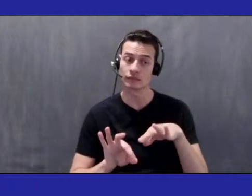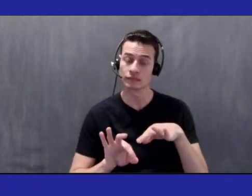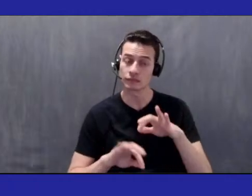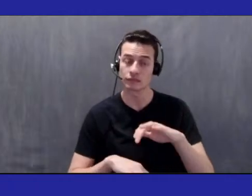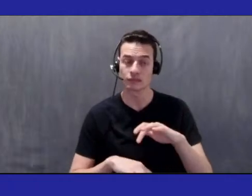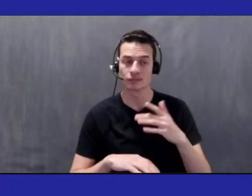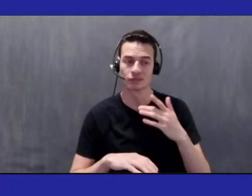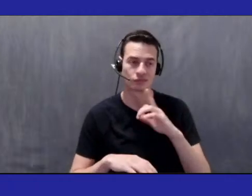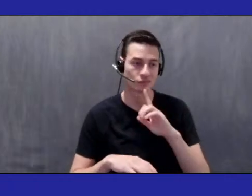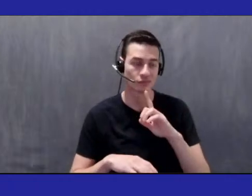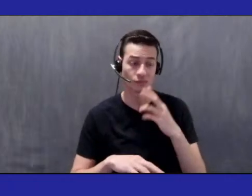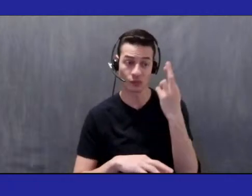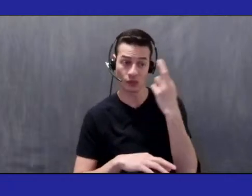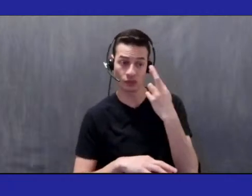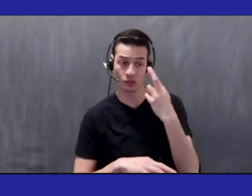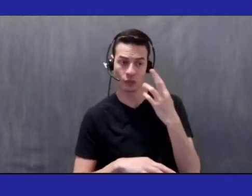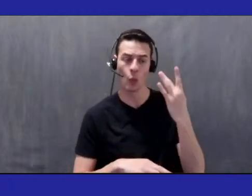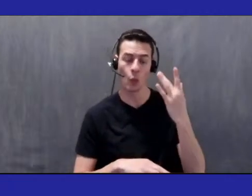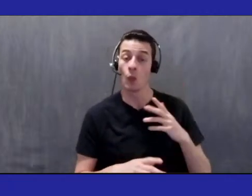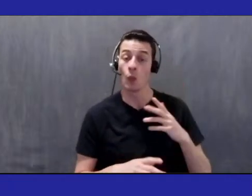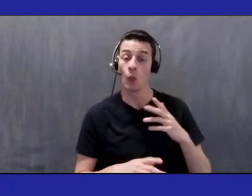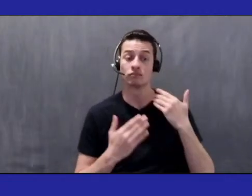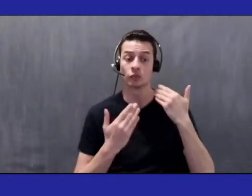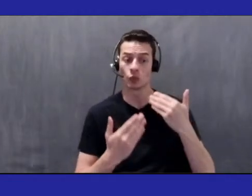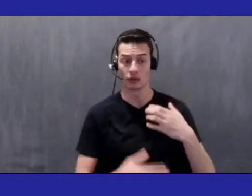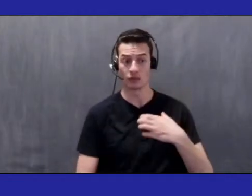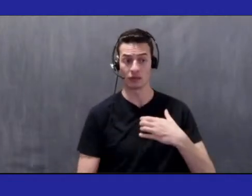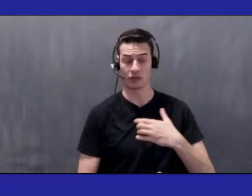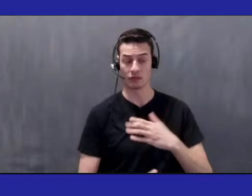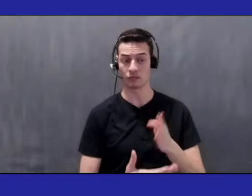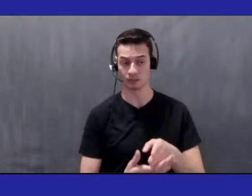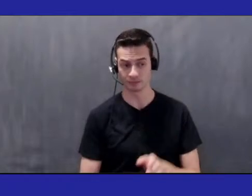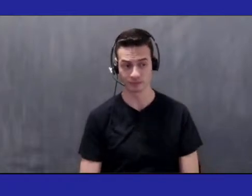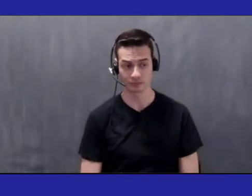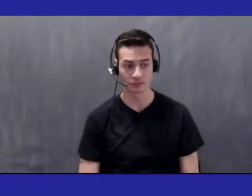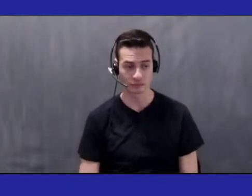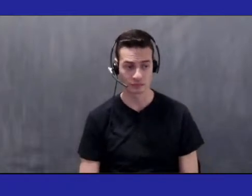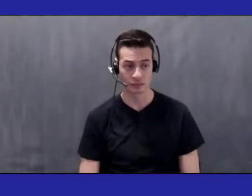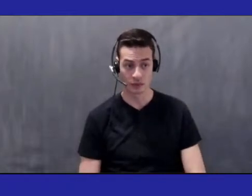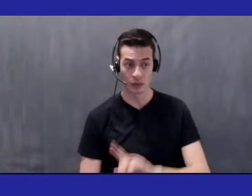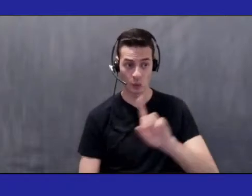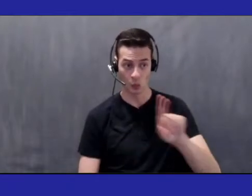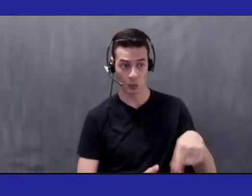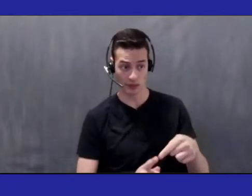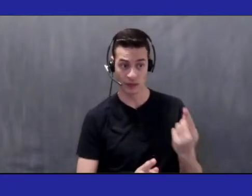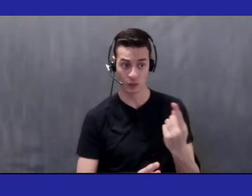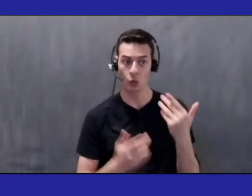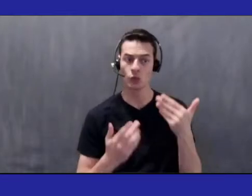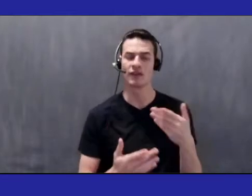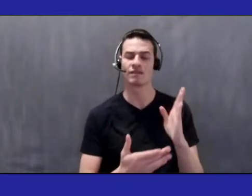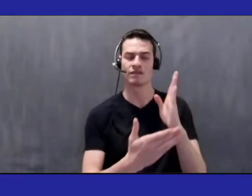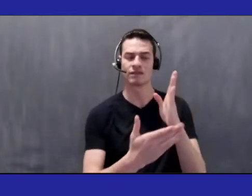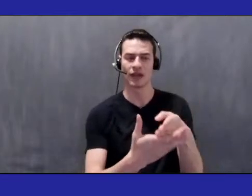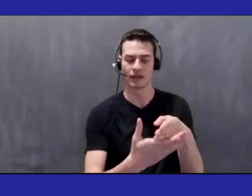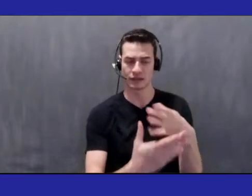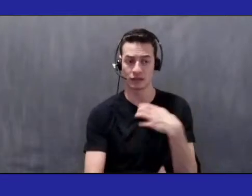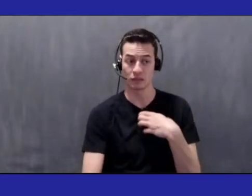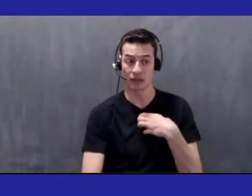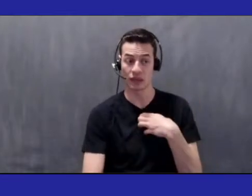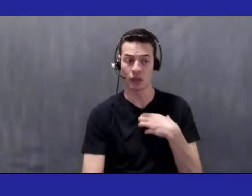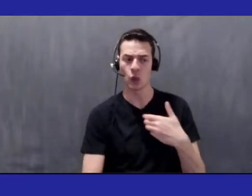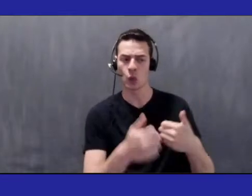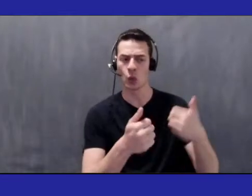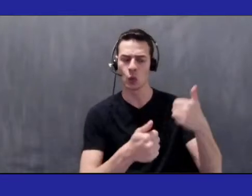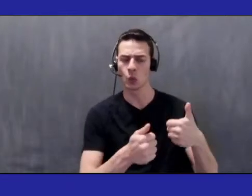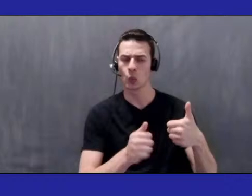complaints have been filed, so the categories that are being selected by those who are filing the complaints as to what the basis